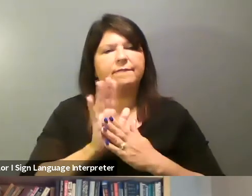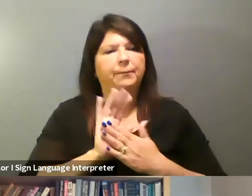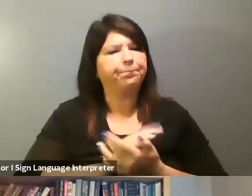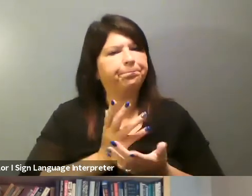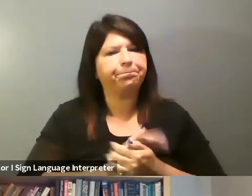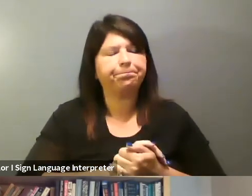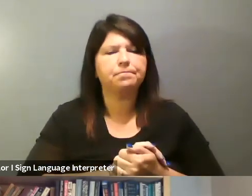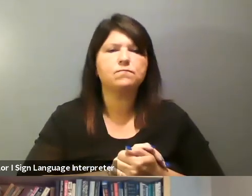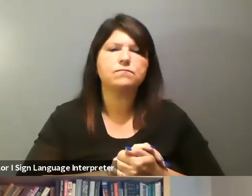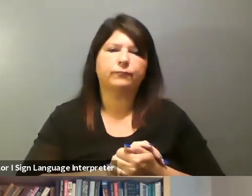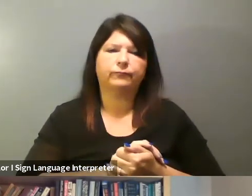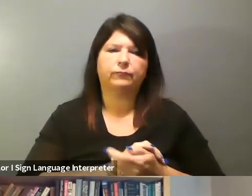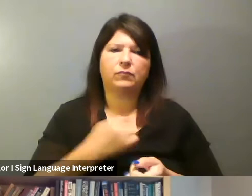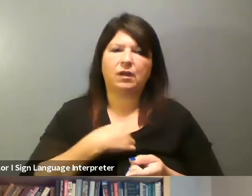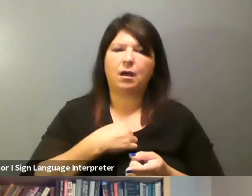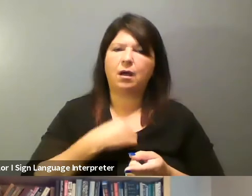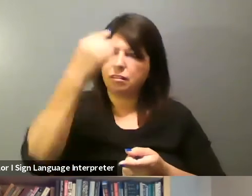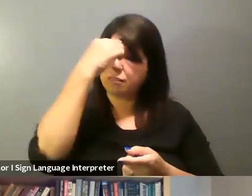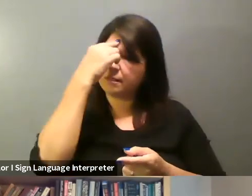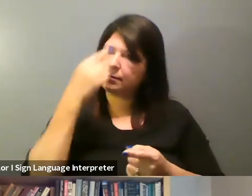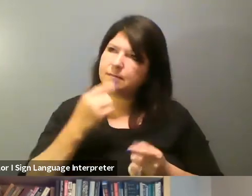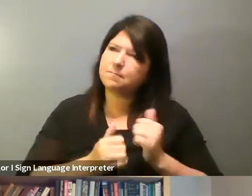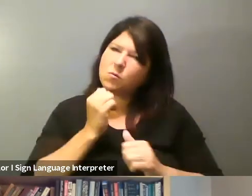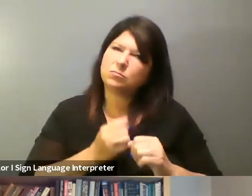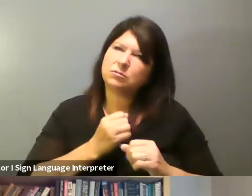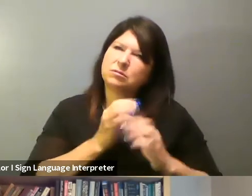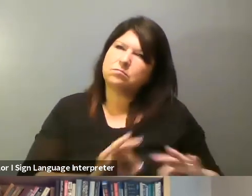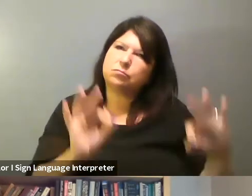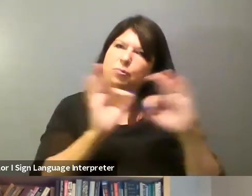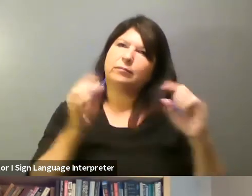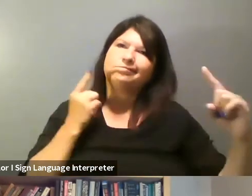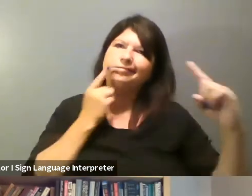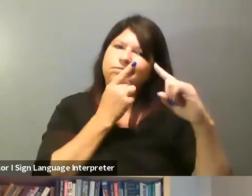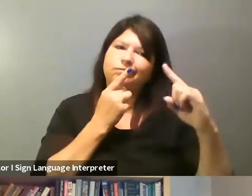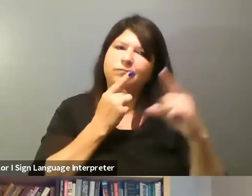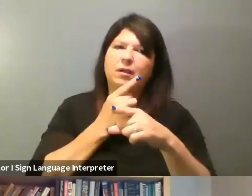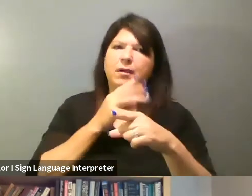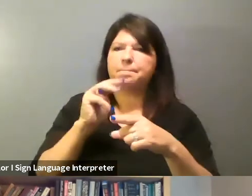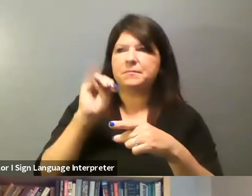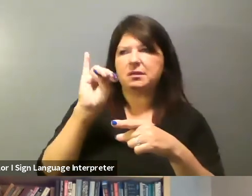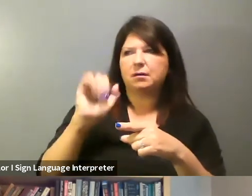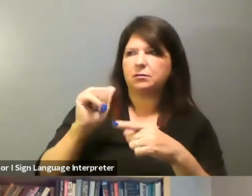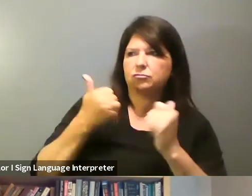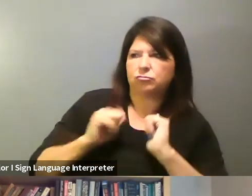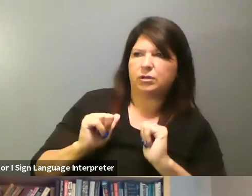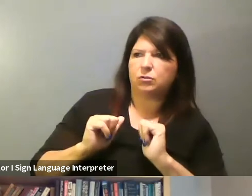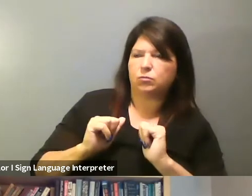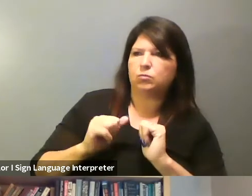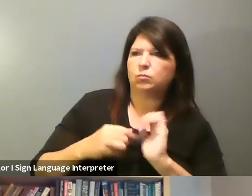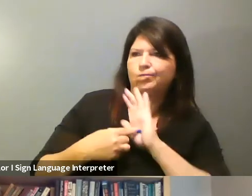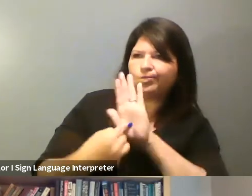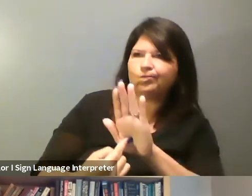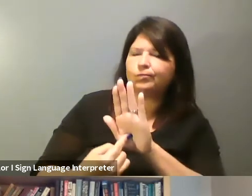I think the key thing that Mia was trying to get to, and that's a part of what it is that I do too, is to